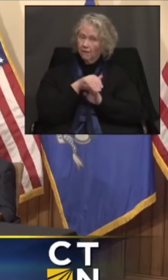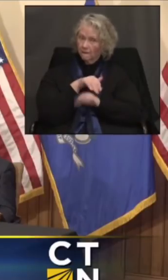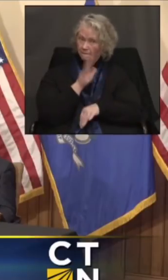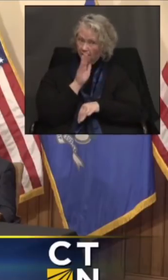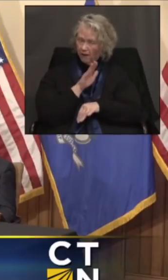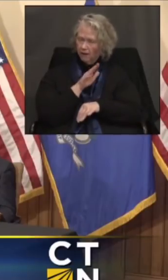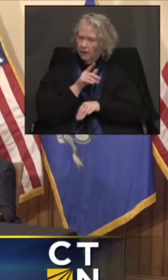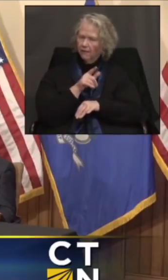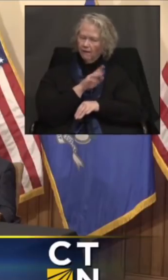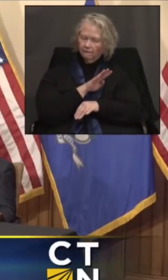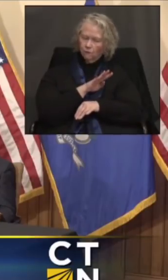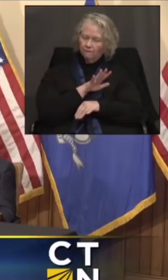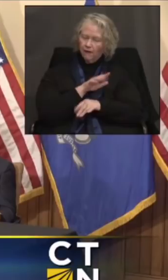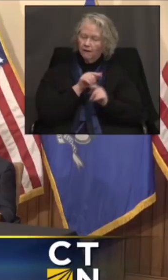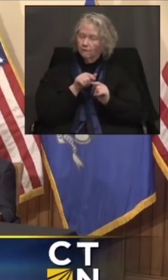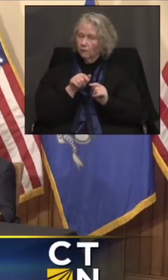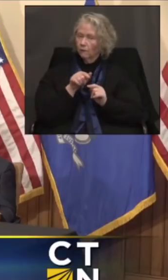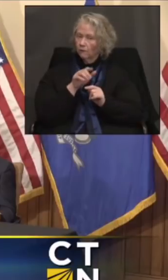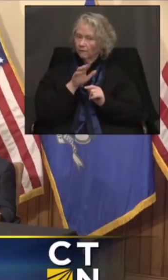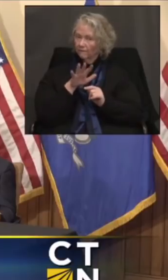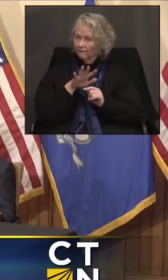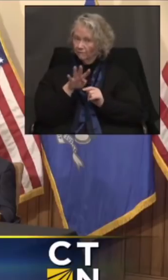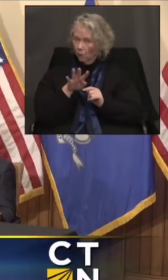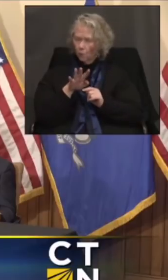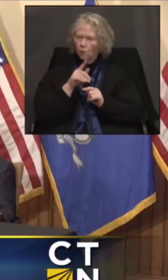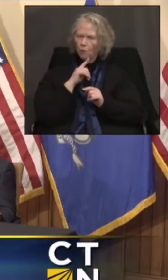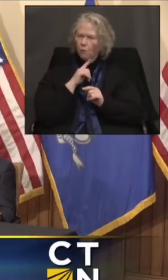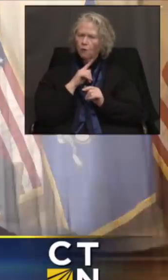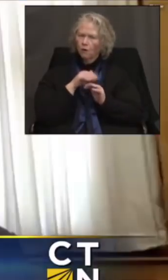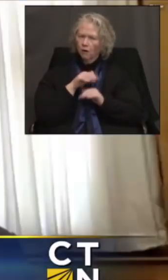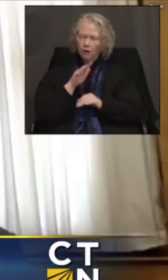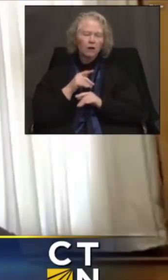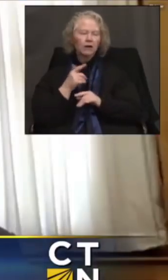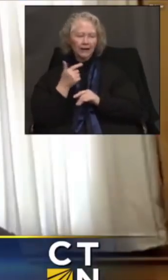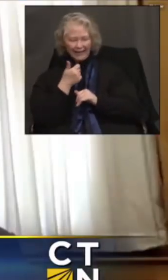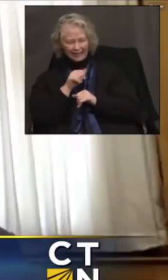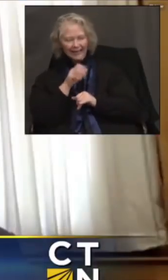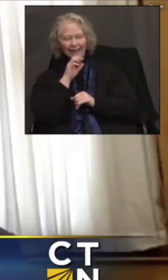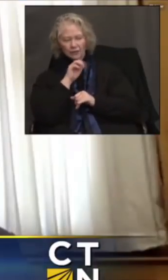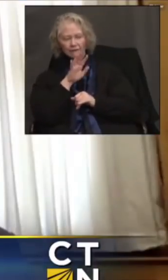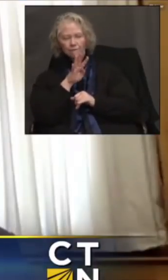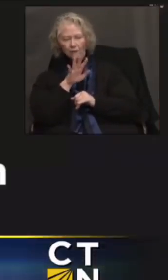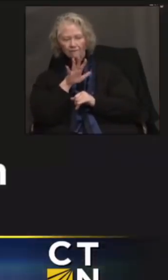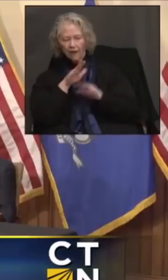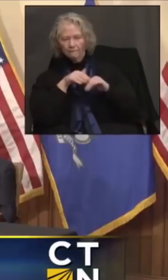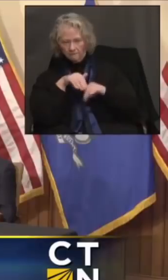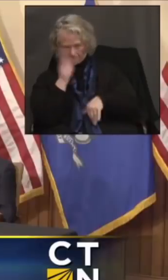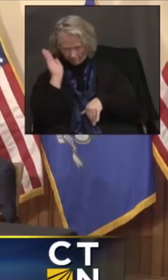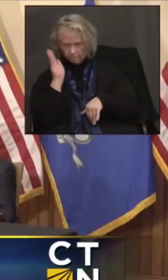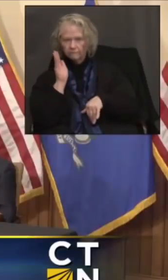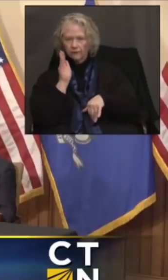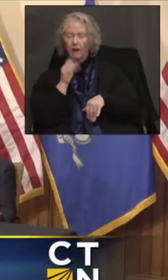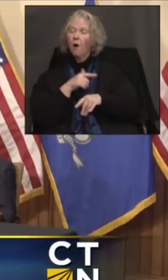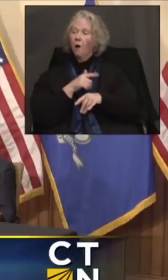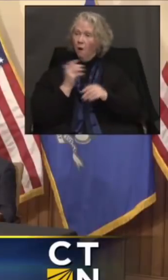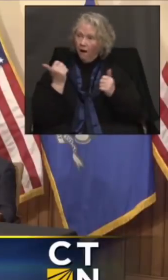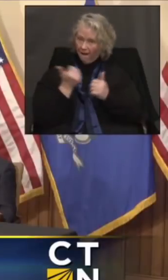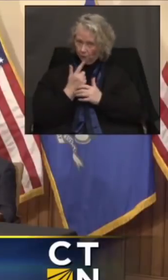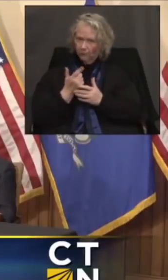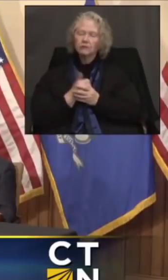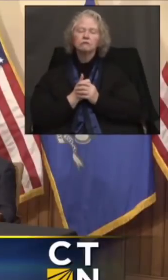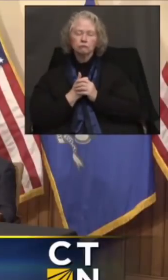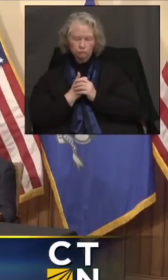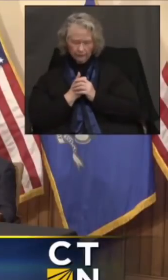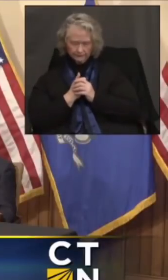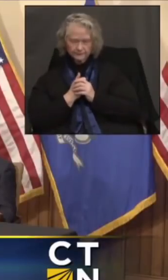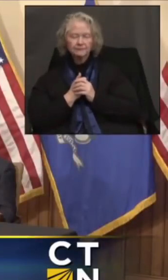45 to 54 or was that all people 45 and older? He asked 45 and above. So that includes everybody all the way up? Correct. So if you